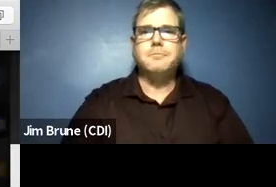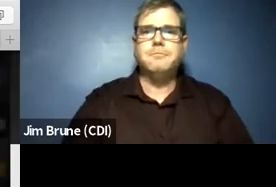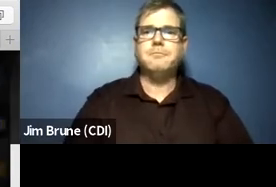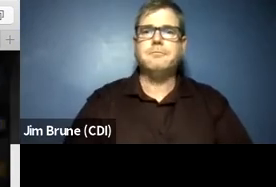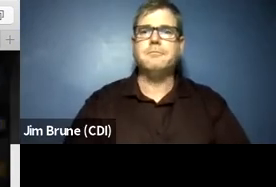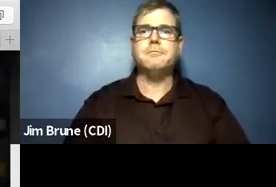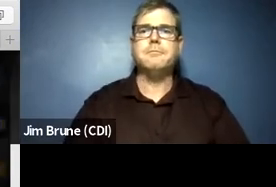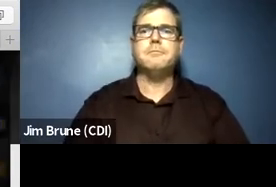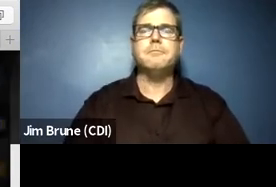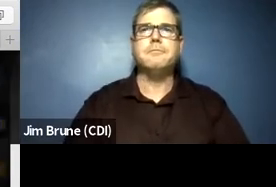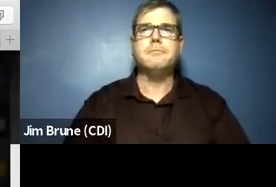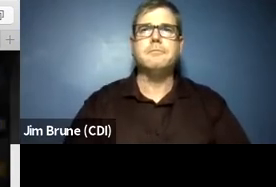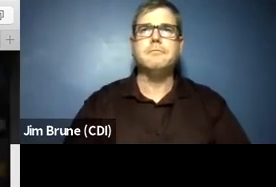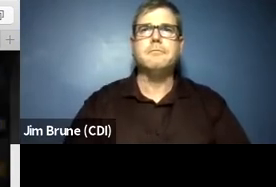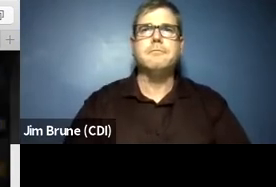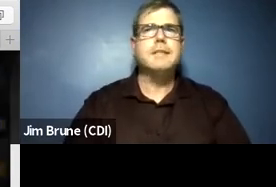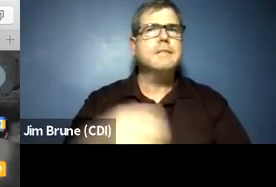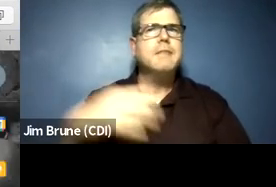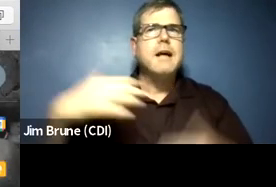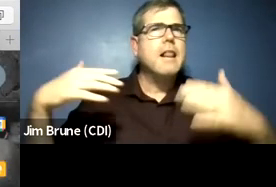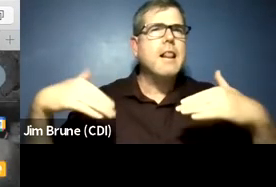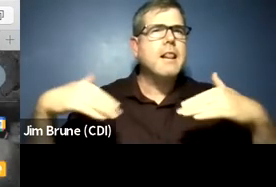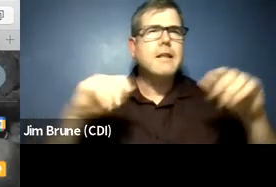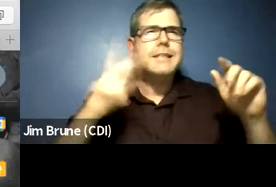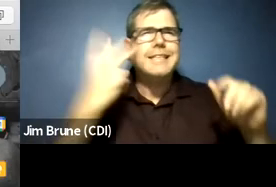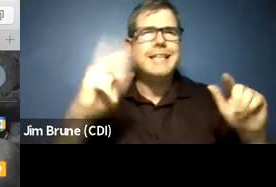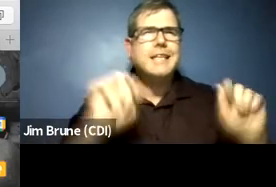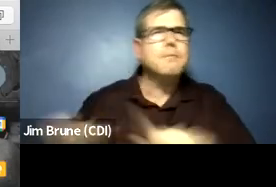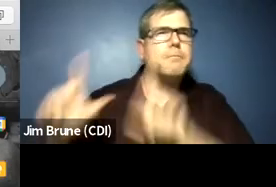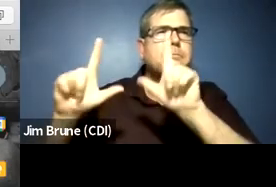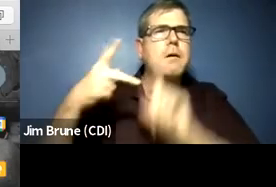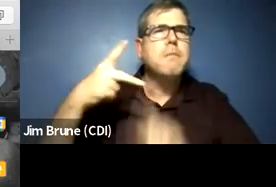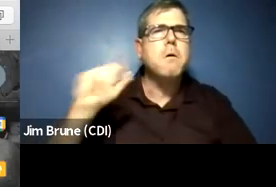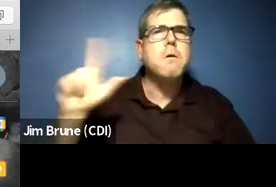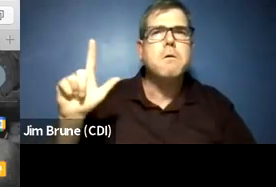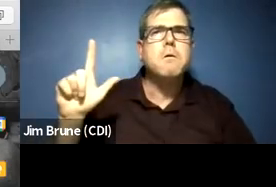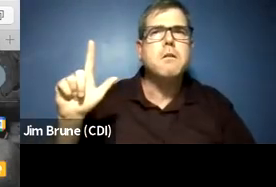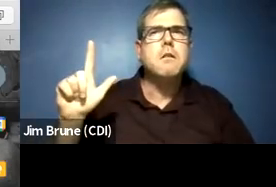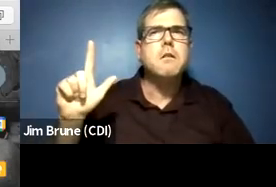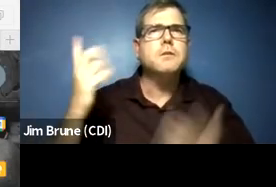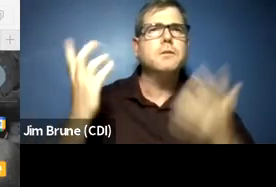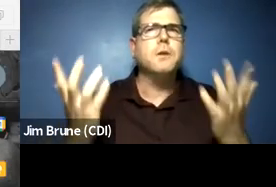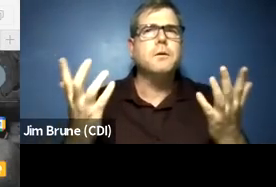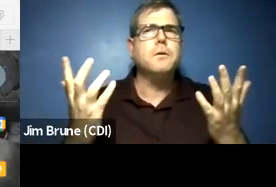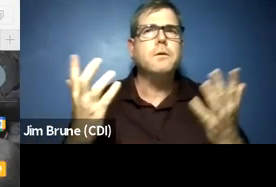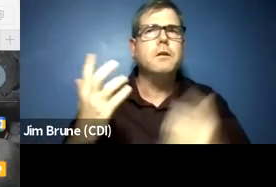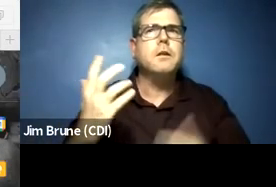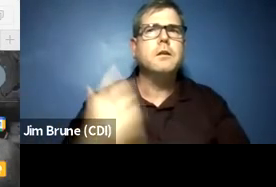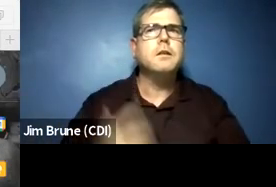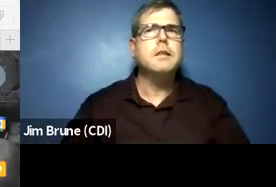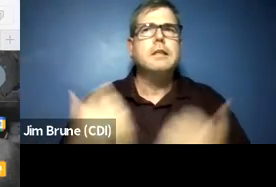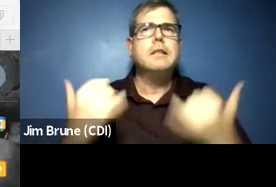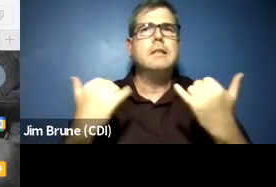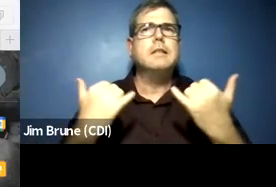Still don't see the poll on my side. I don't either. Let's see here. Uh-oh. No, I'm just going, uh-oh.